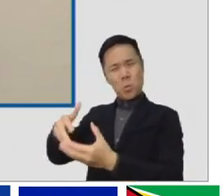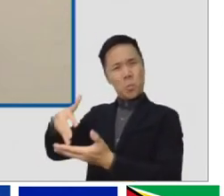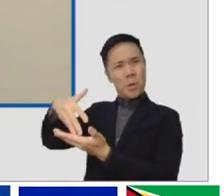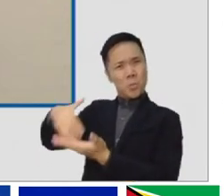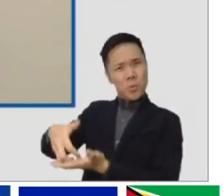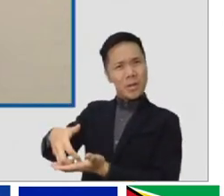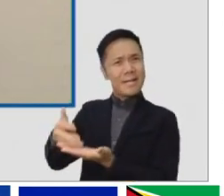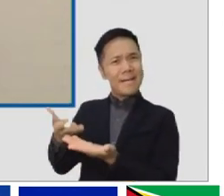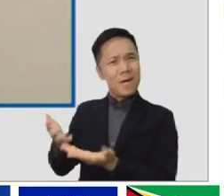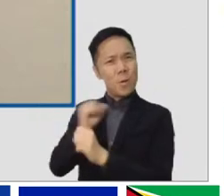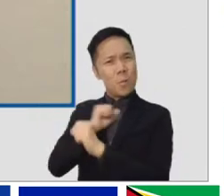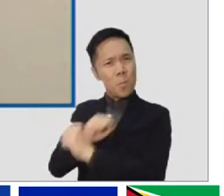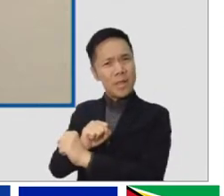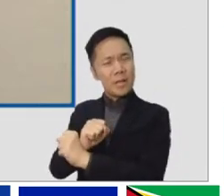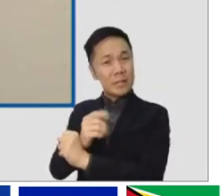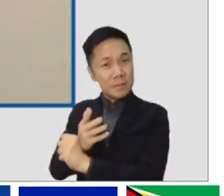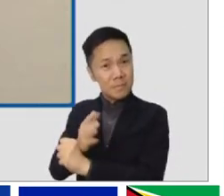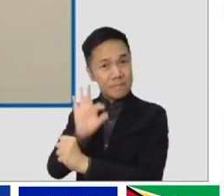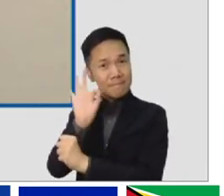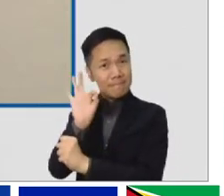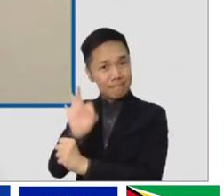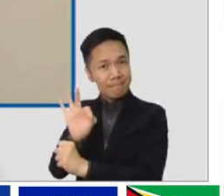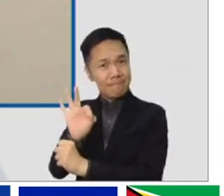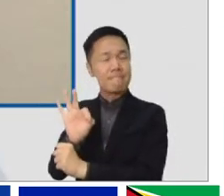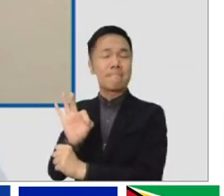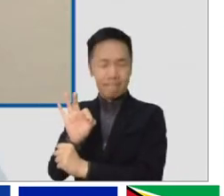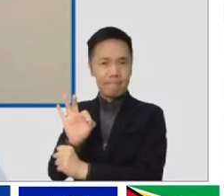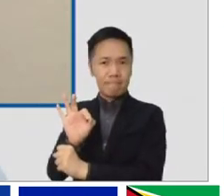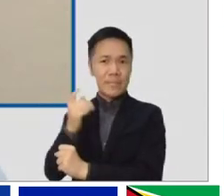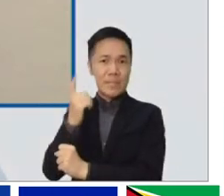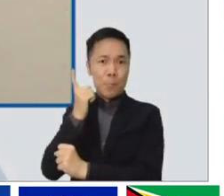in terms of the social